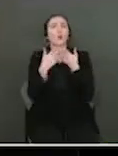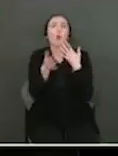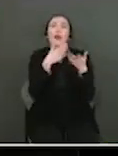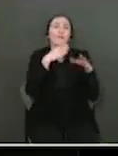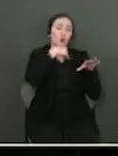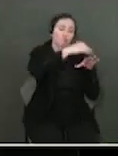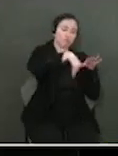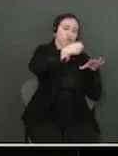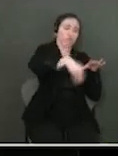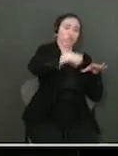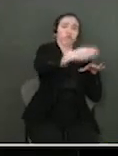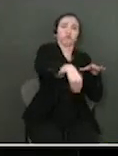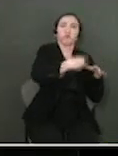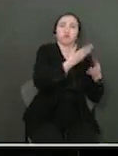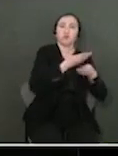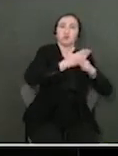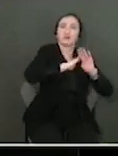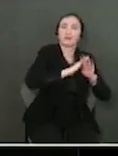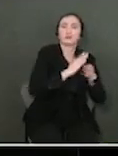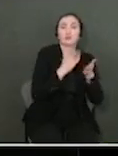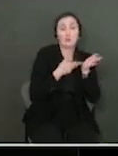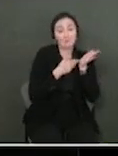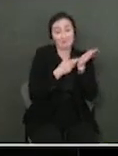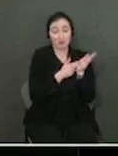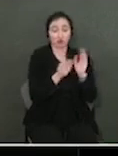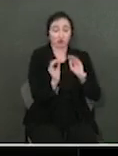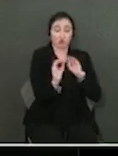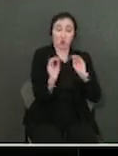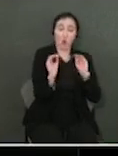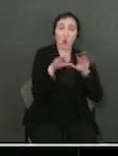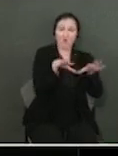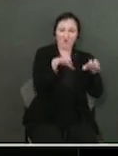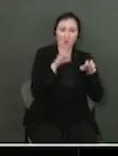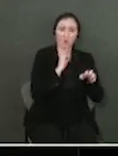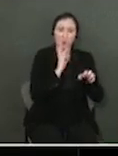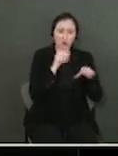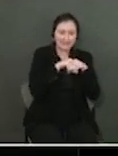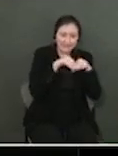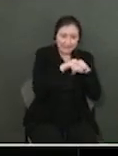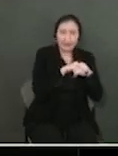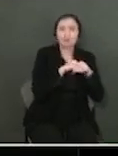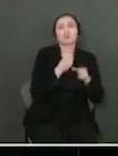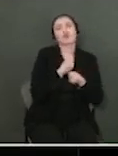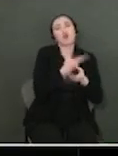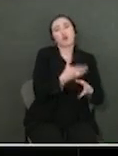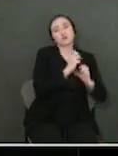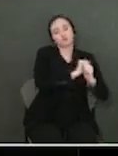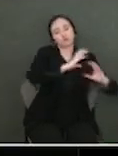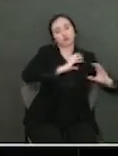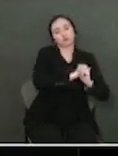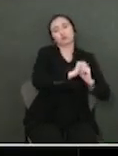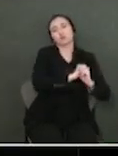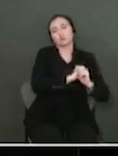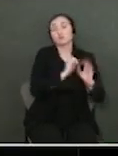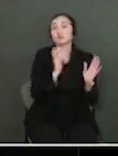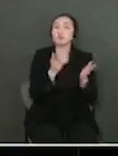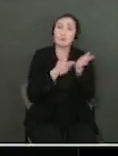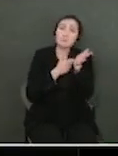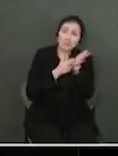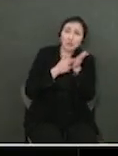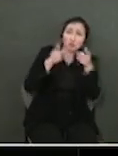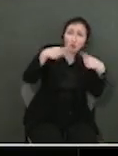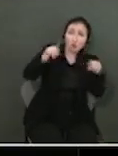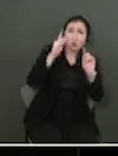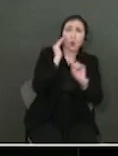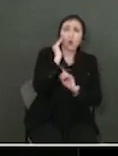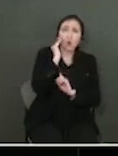no frozen water in there that eventually will cause the pipe to break. So I want to make sure that everyone knows there